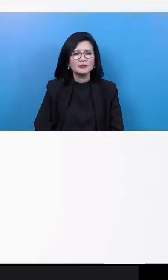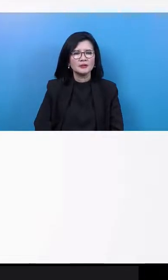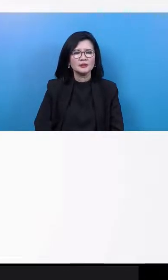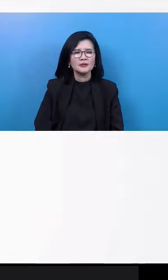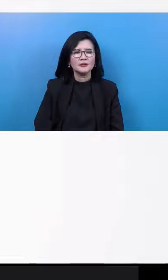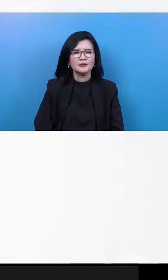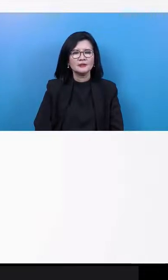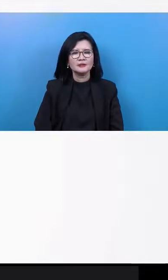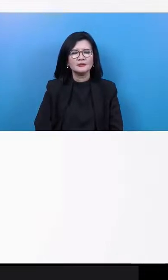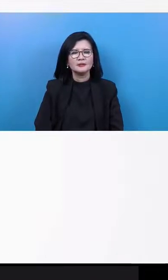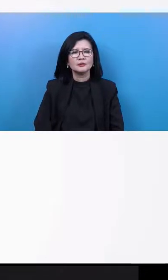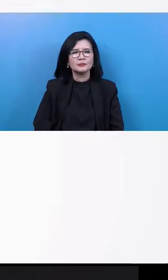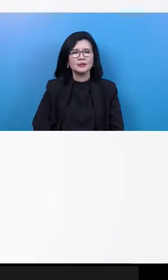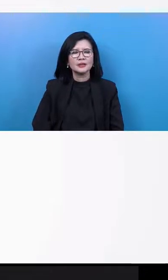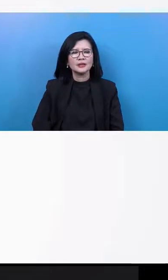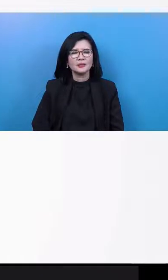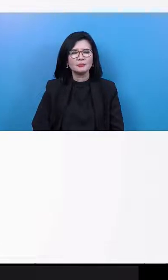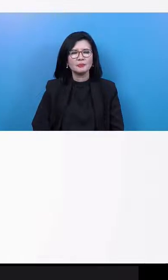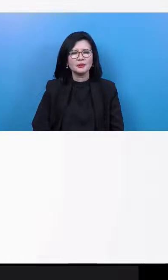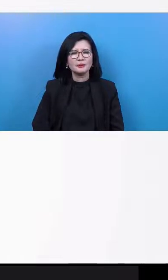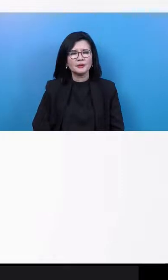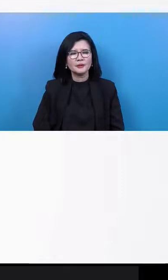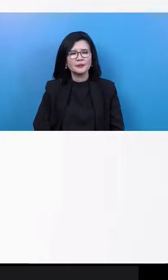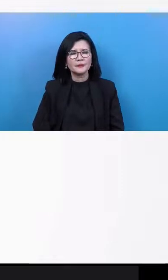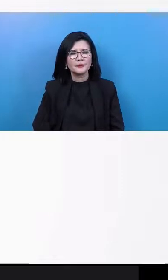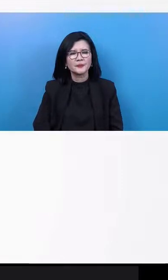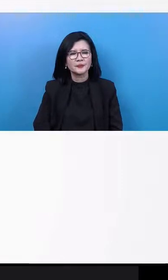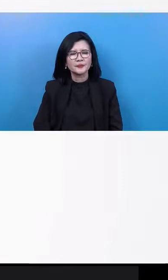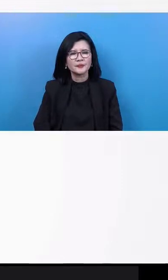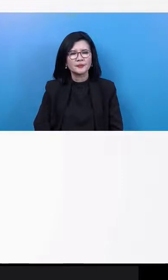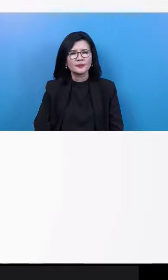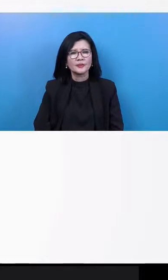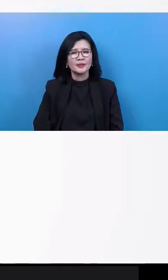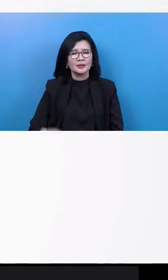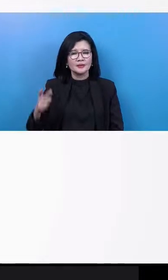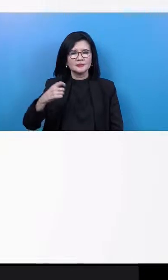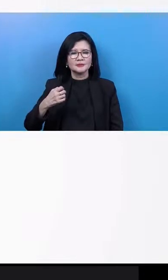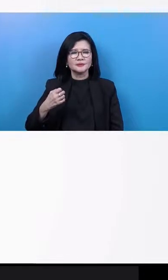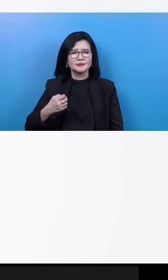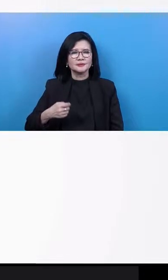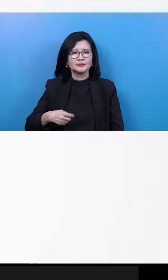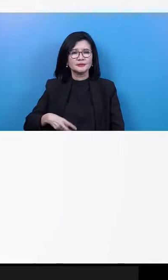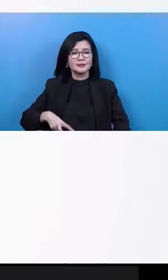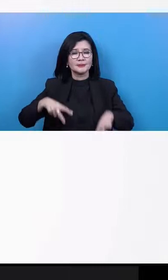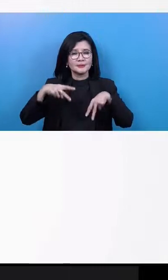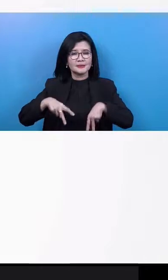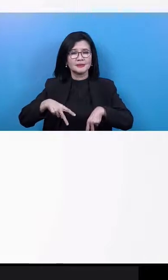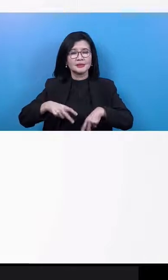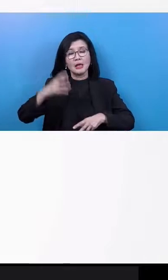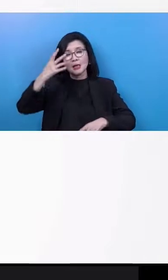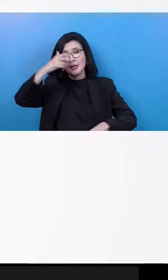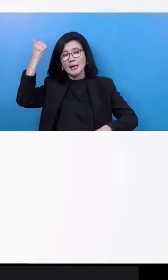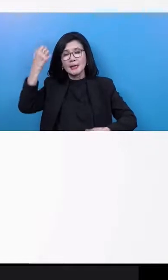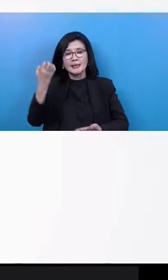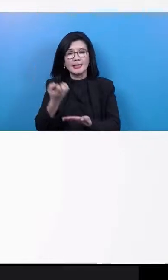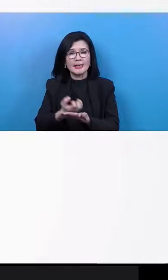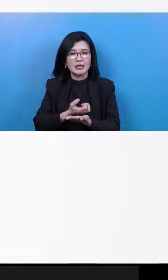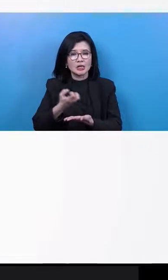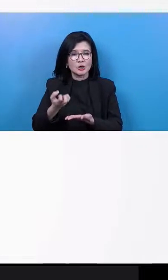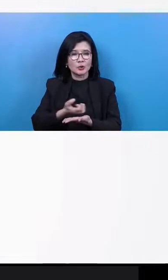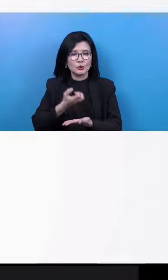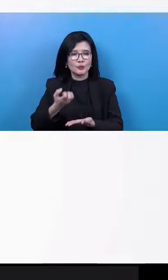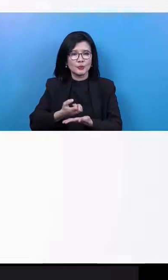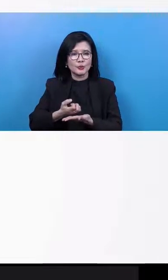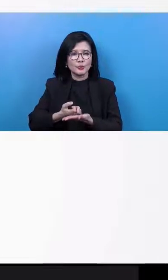takes place in the Dominican Republic. He's an economist by training, of course, but also a professor as long back as